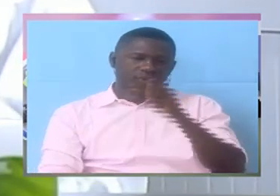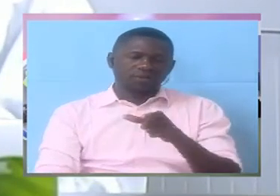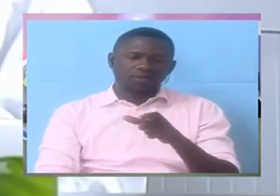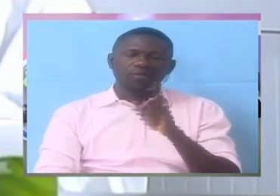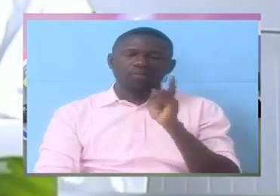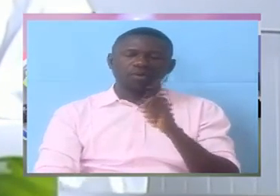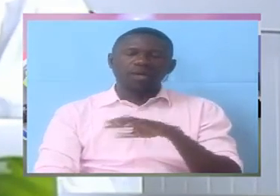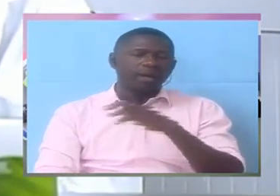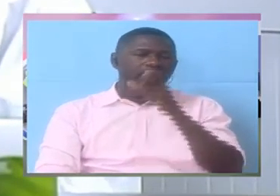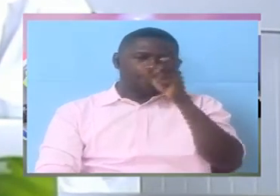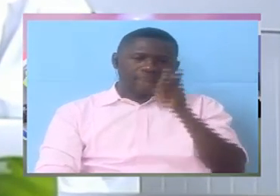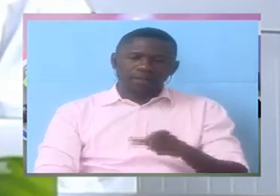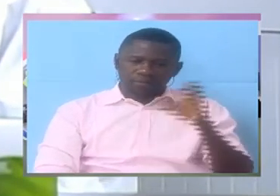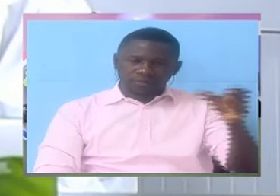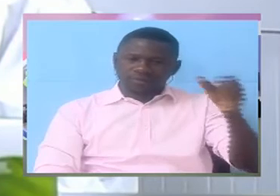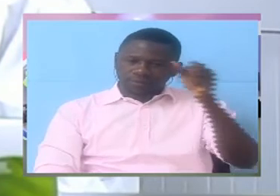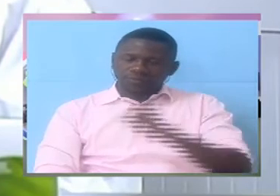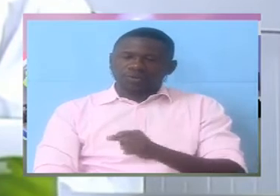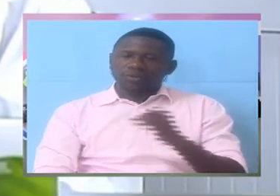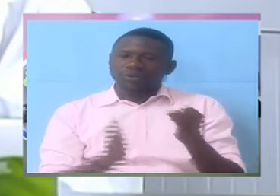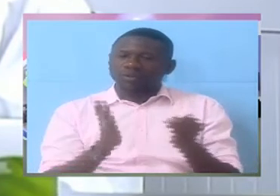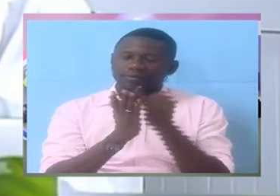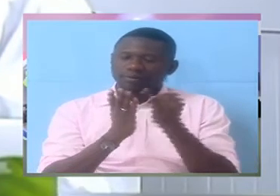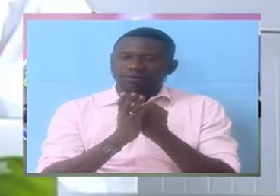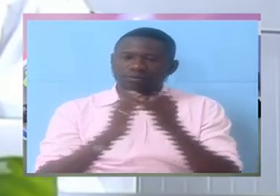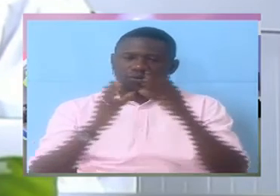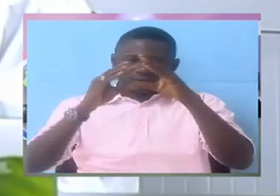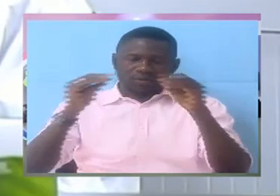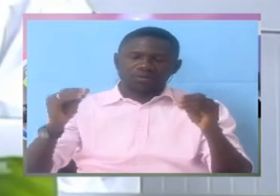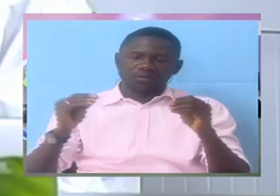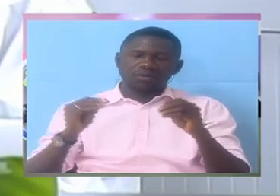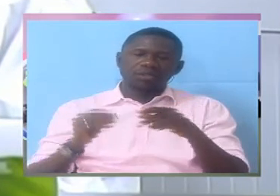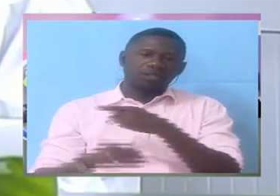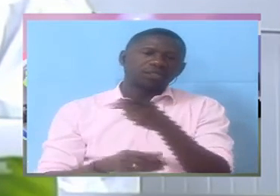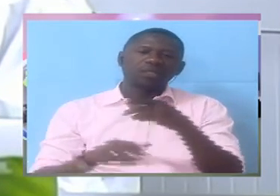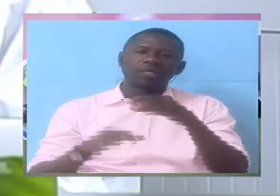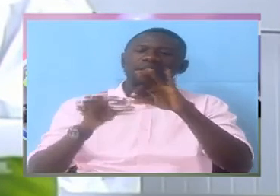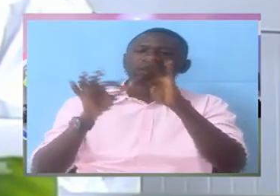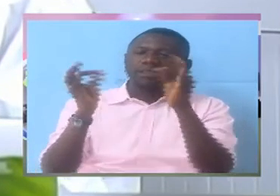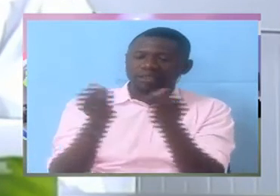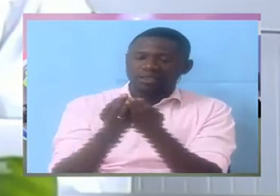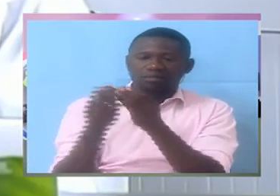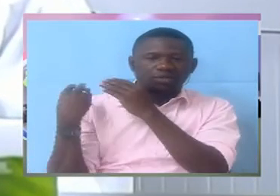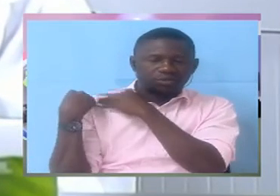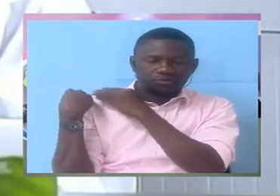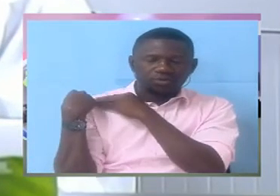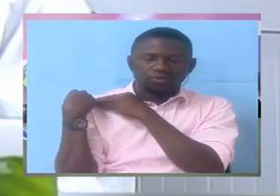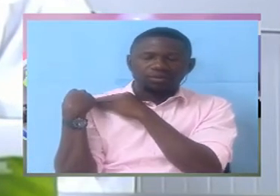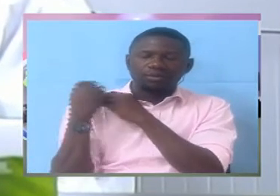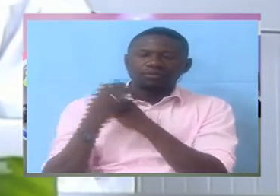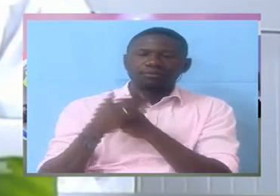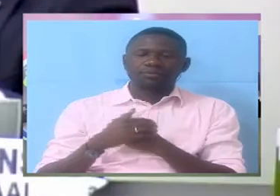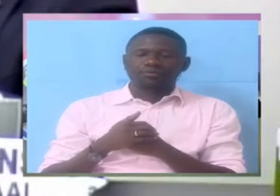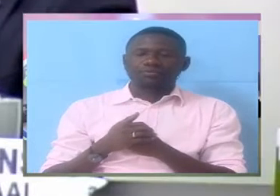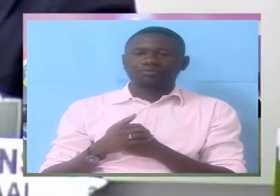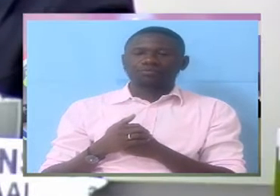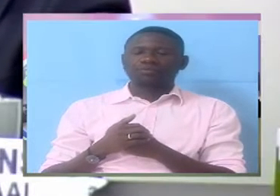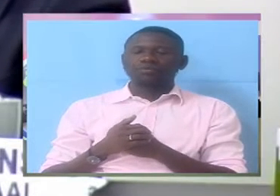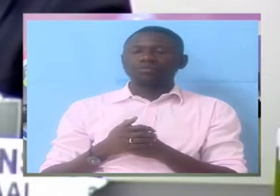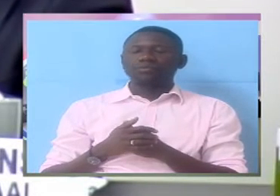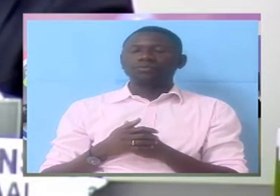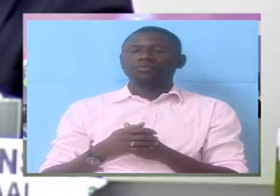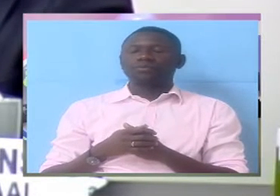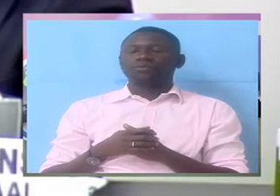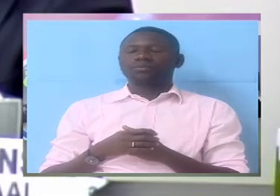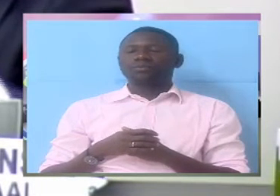is the investigation department's duty now to make who, sure who were the phone la send